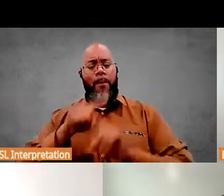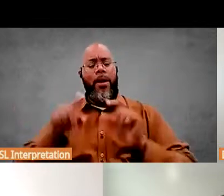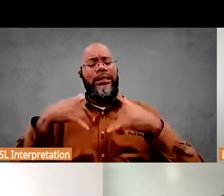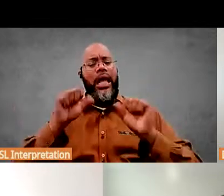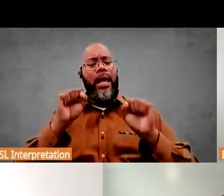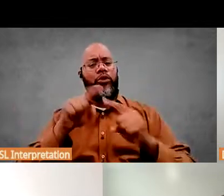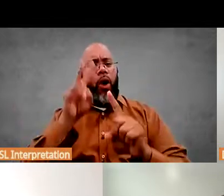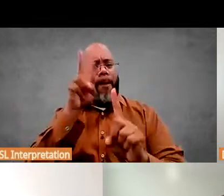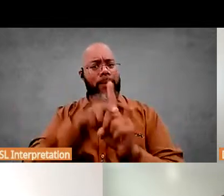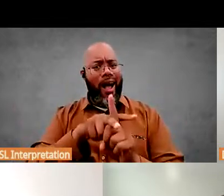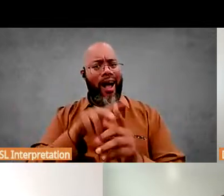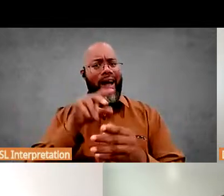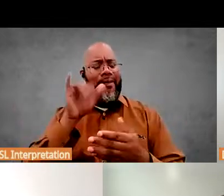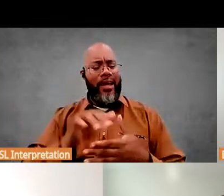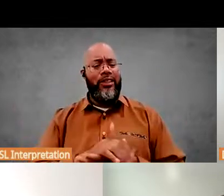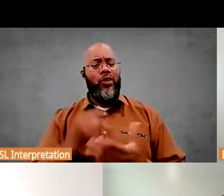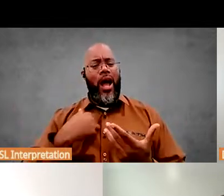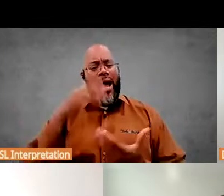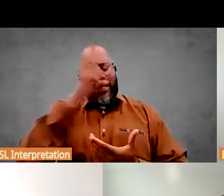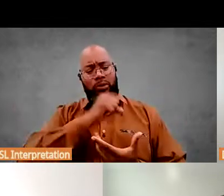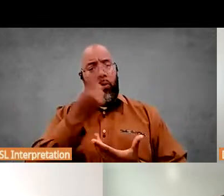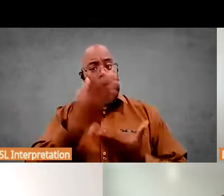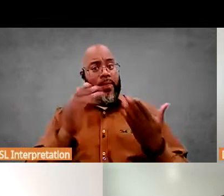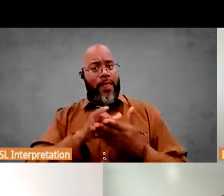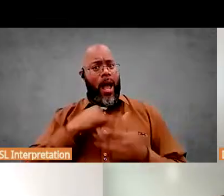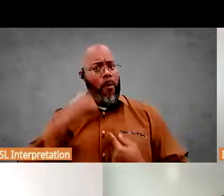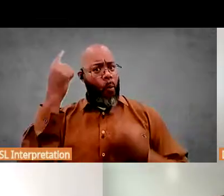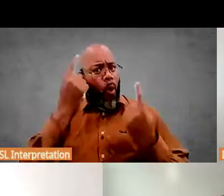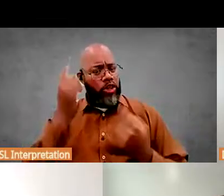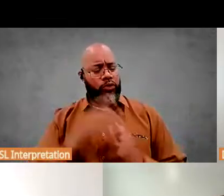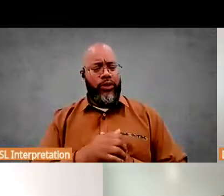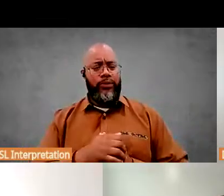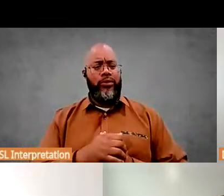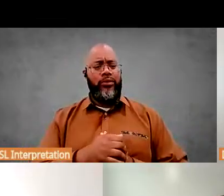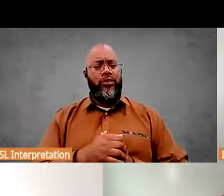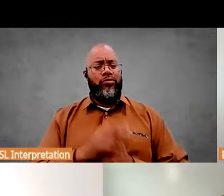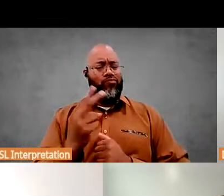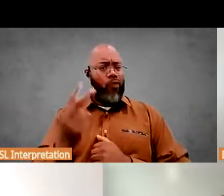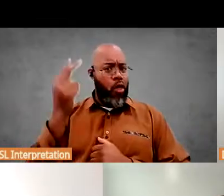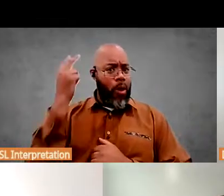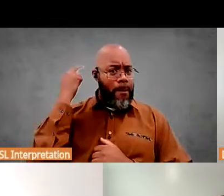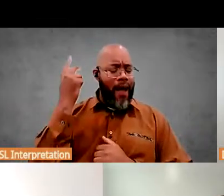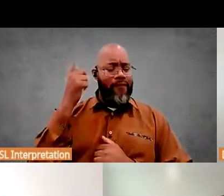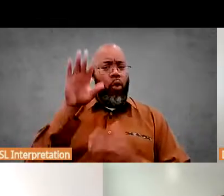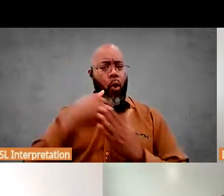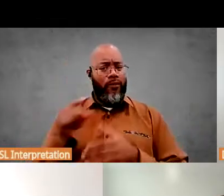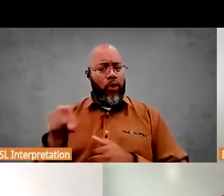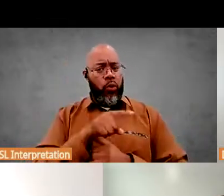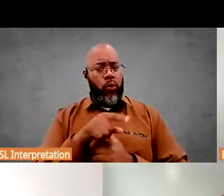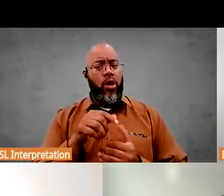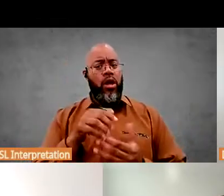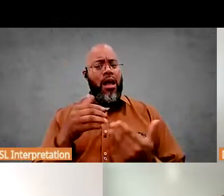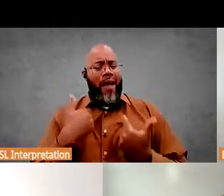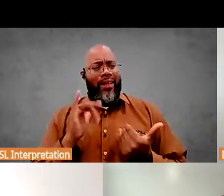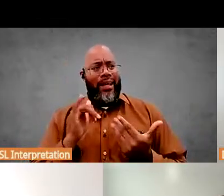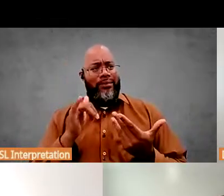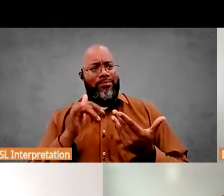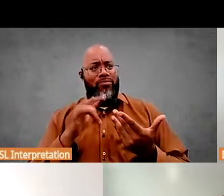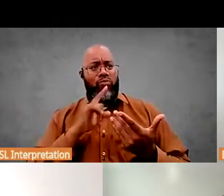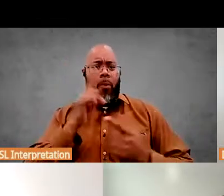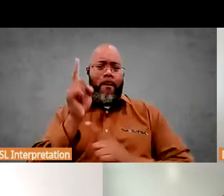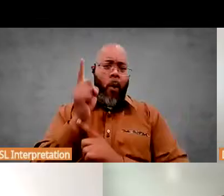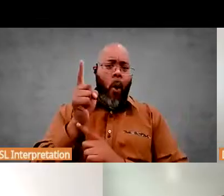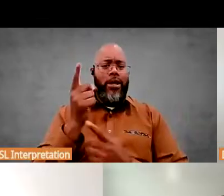apply that. So I guess the one thing I'm wondering is, looking back for all of you, was there like a defining moment